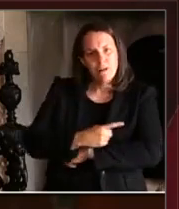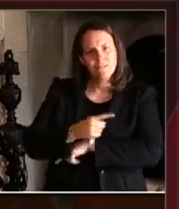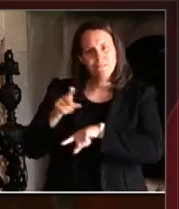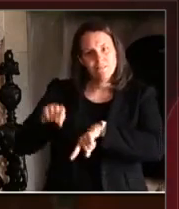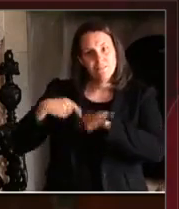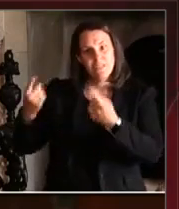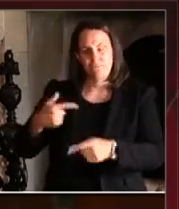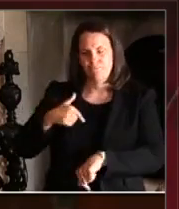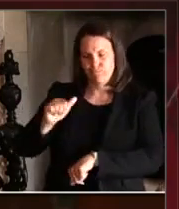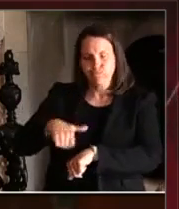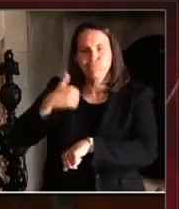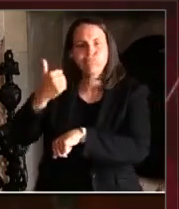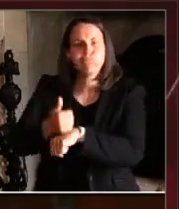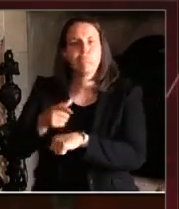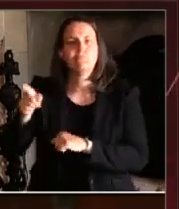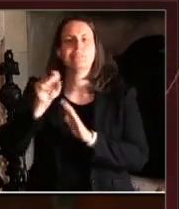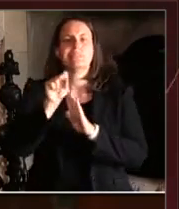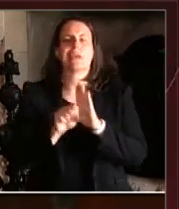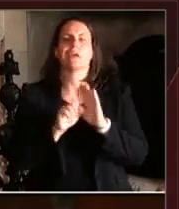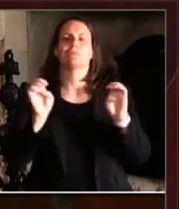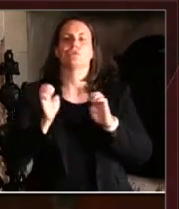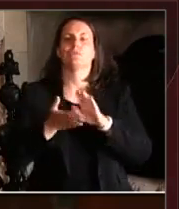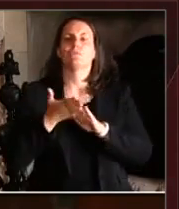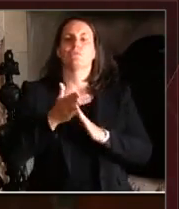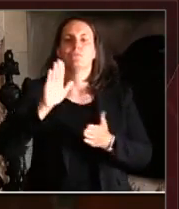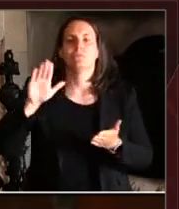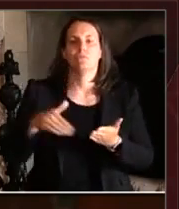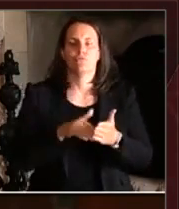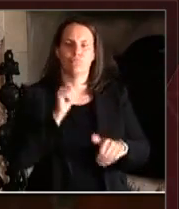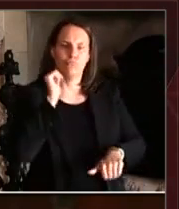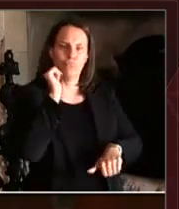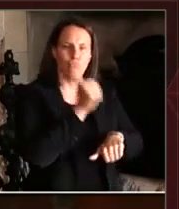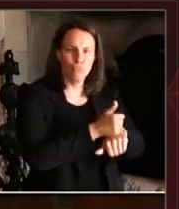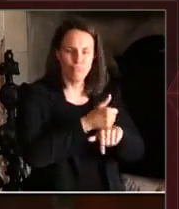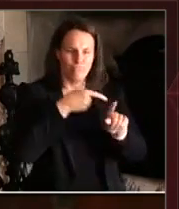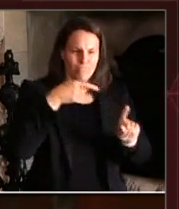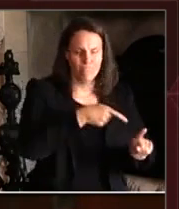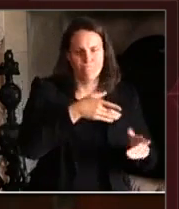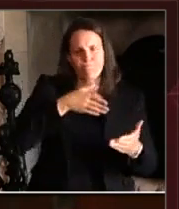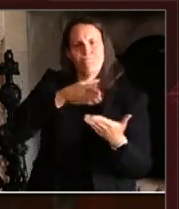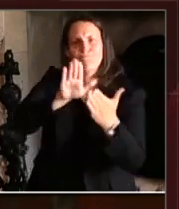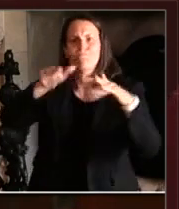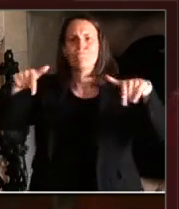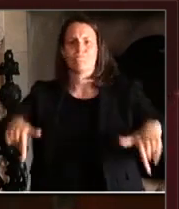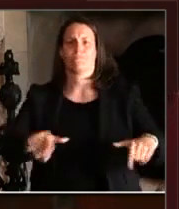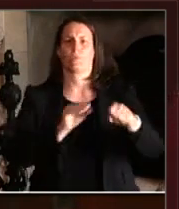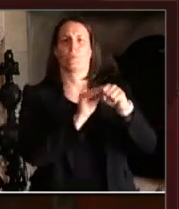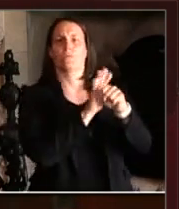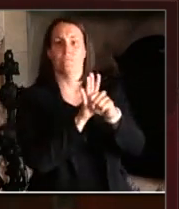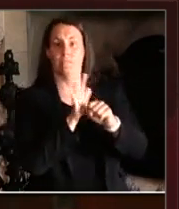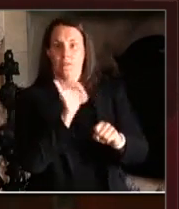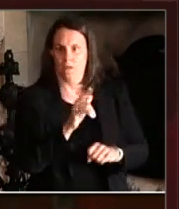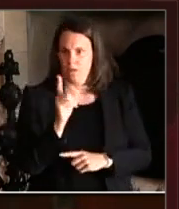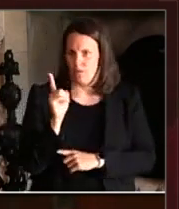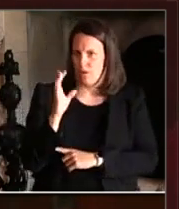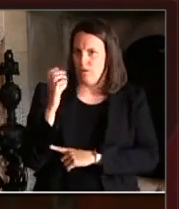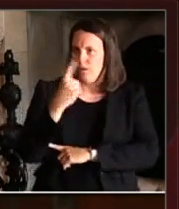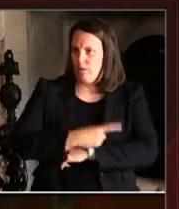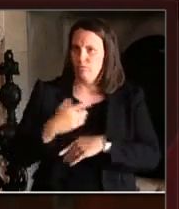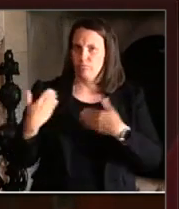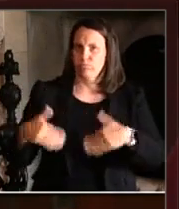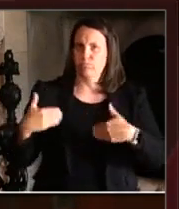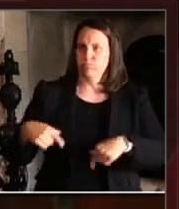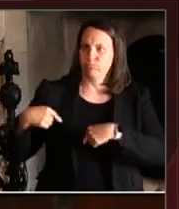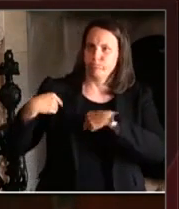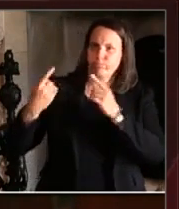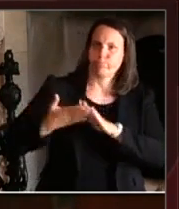anticipated for the COVID-19 pandemic response. This is the longest continuous activation in Wisconsin history,